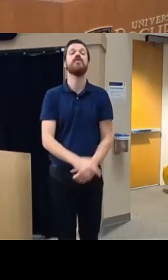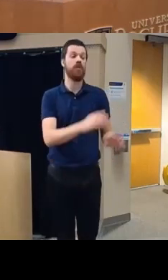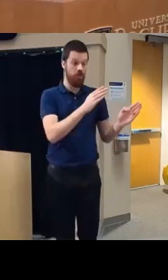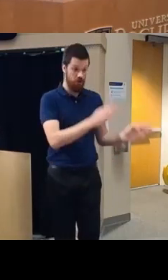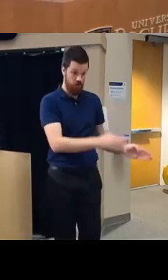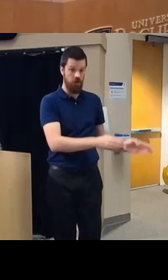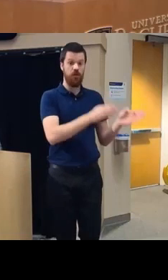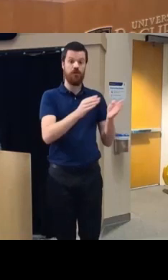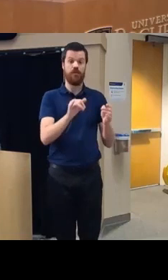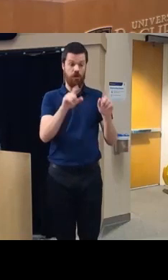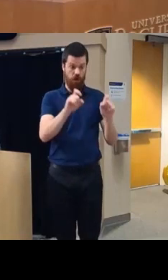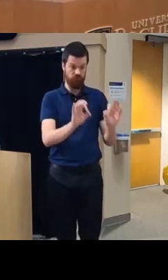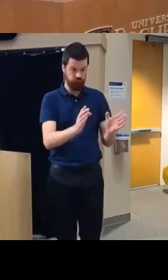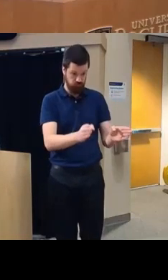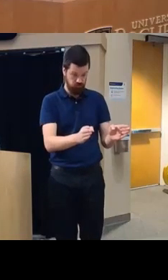that trial.